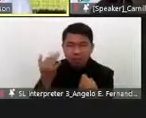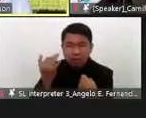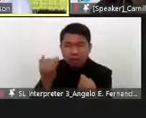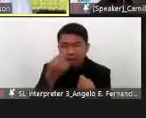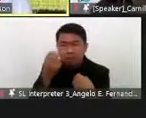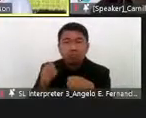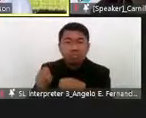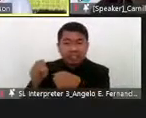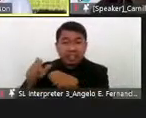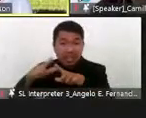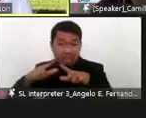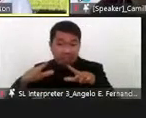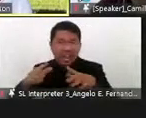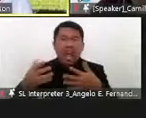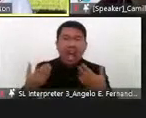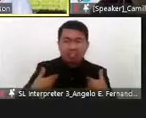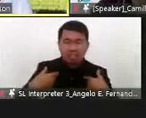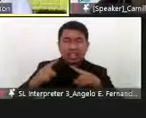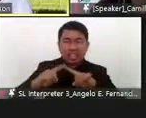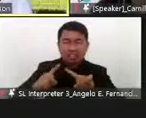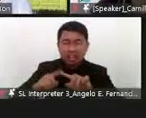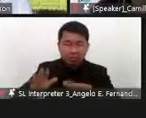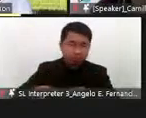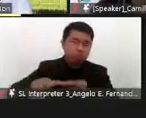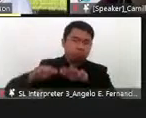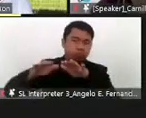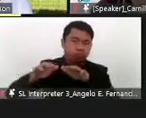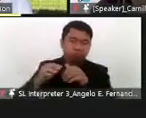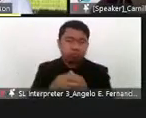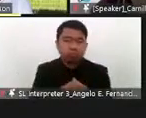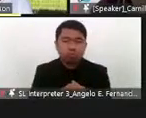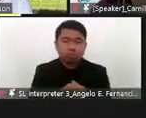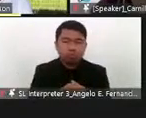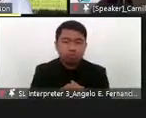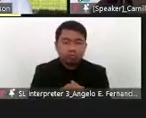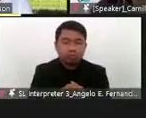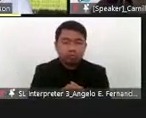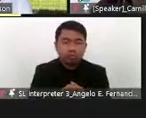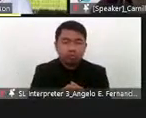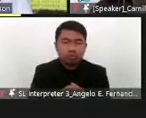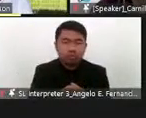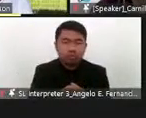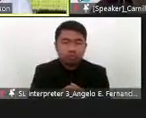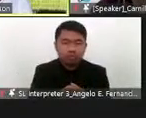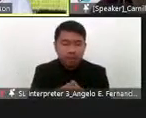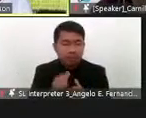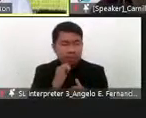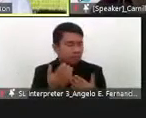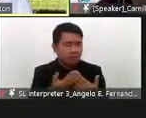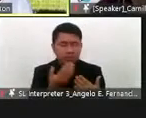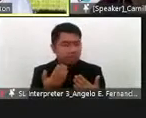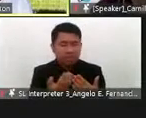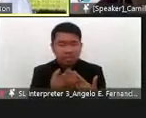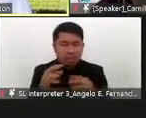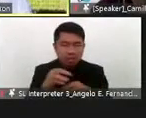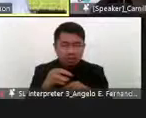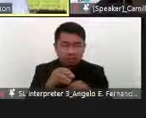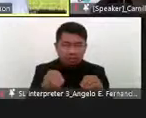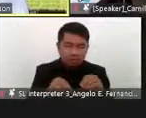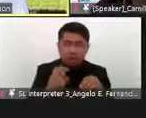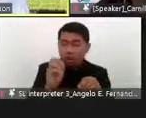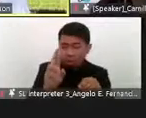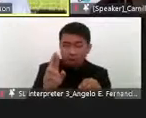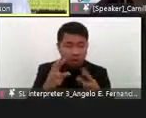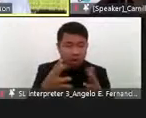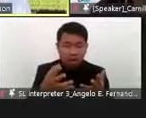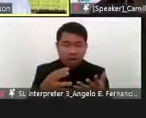think they're going to have to like tout them as aquarium resorts or something. They're not easily moved. But Balayo on the coast